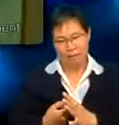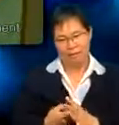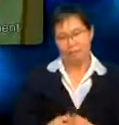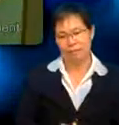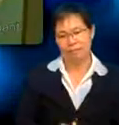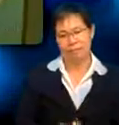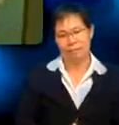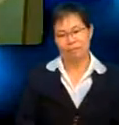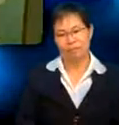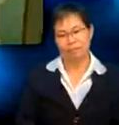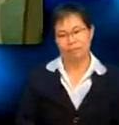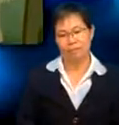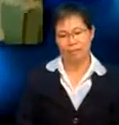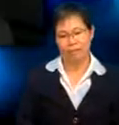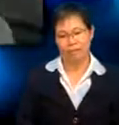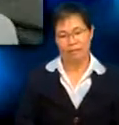implement.